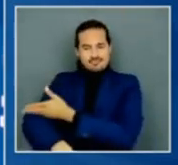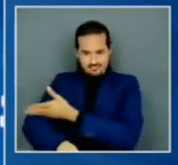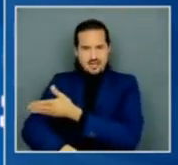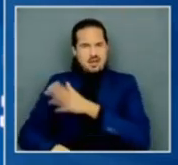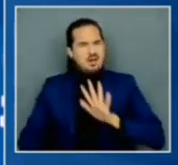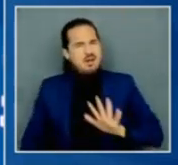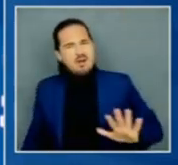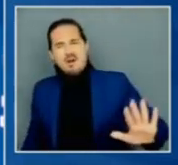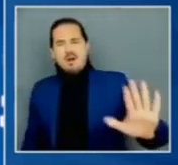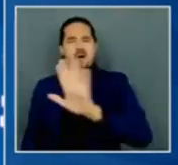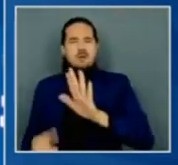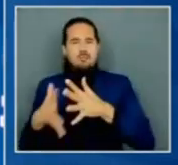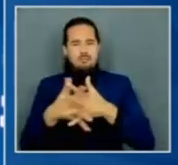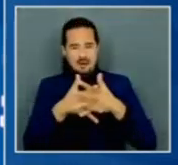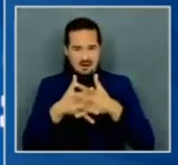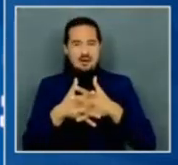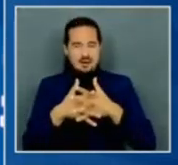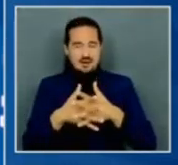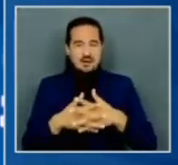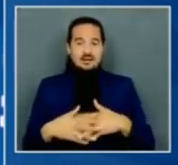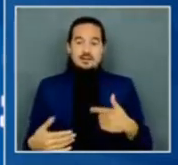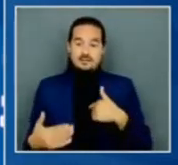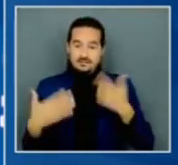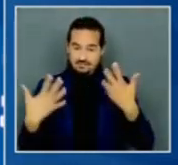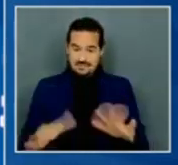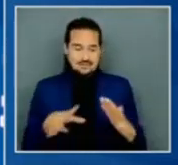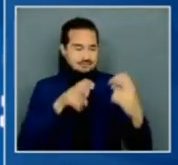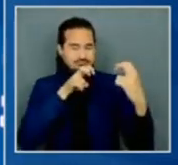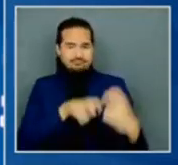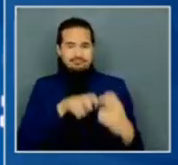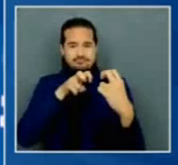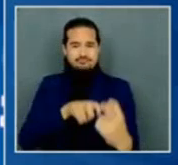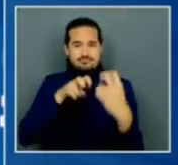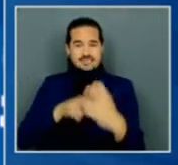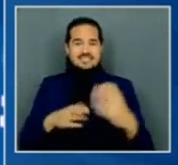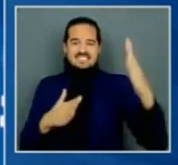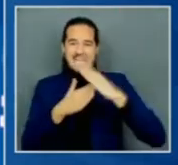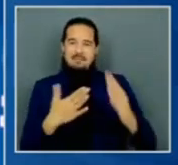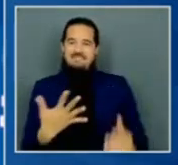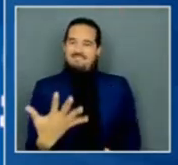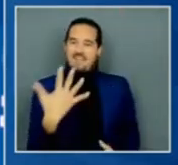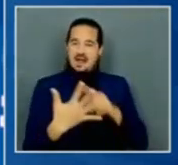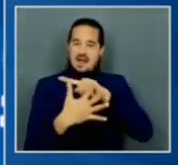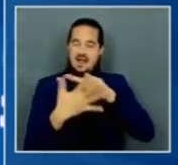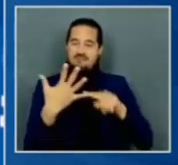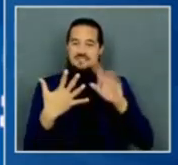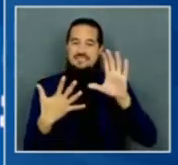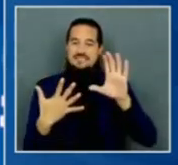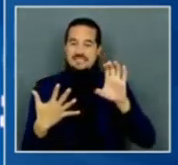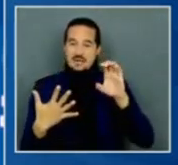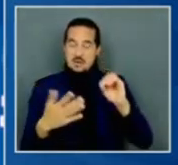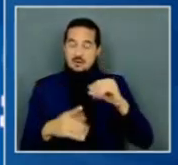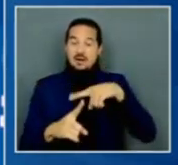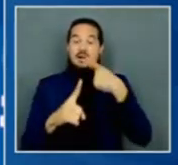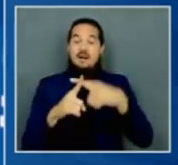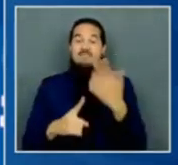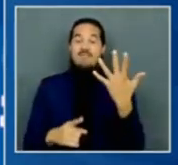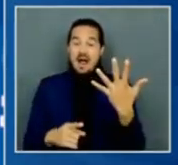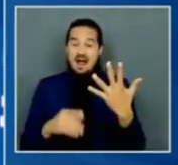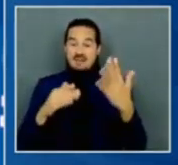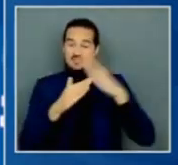America. Some of you may remember I met with 5 leading CEOs in America and 5 leading unions in